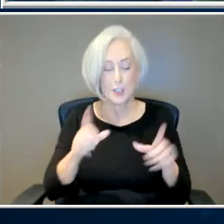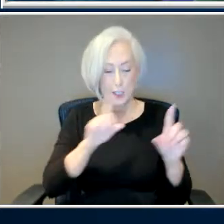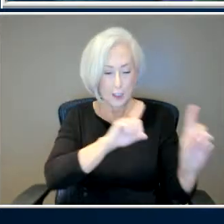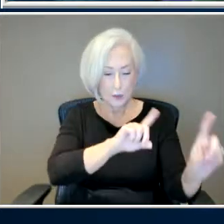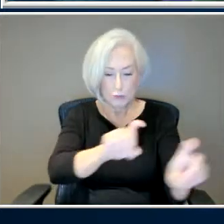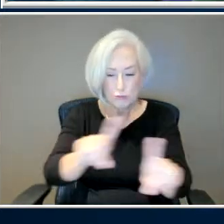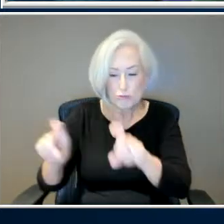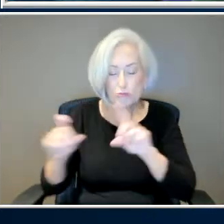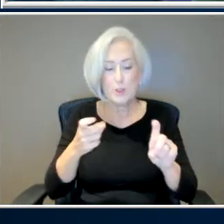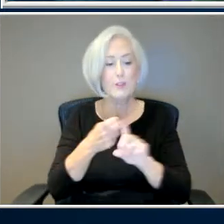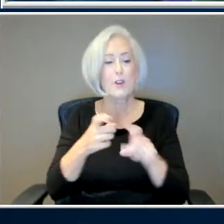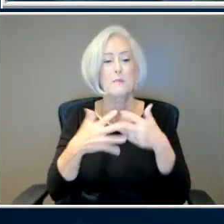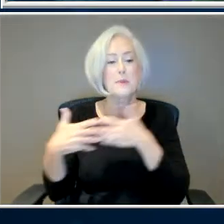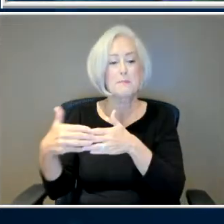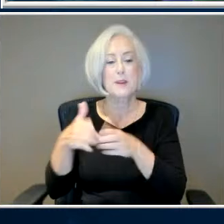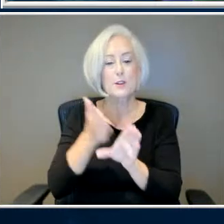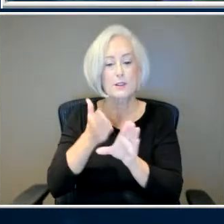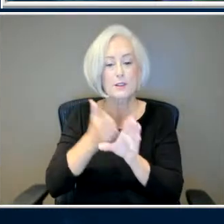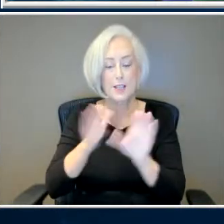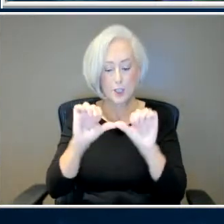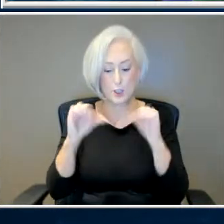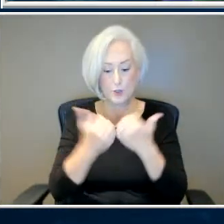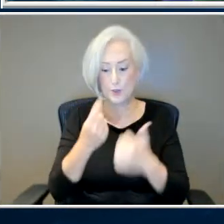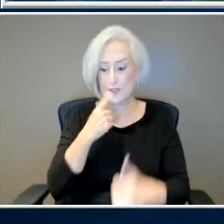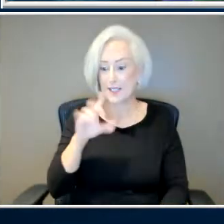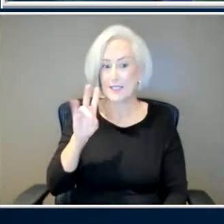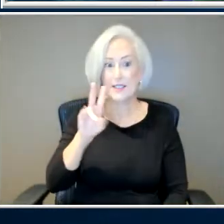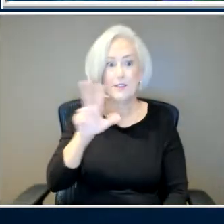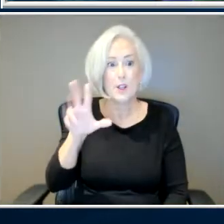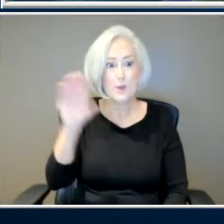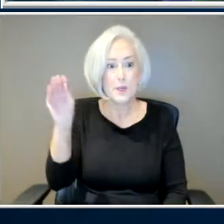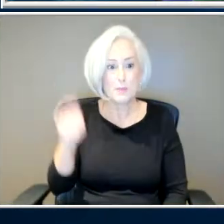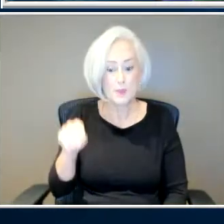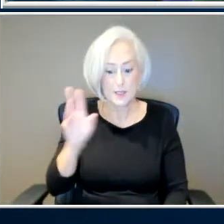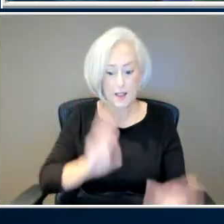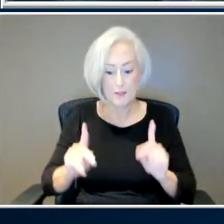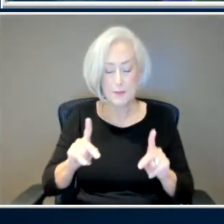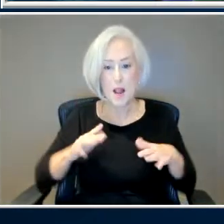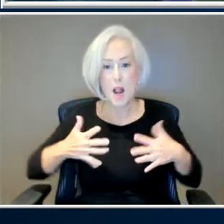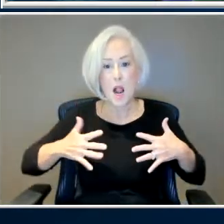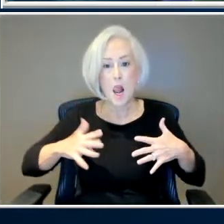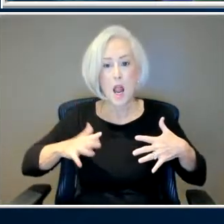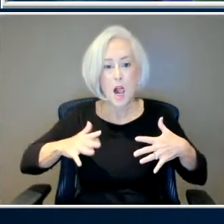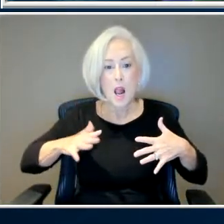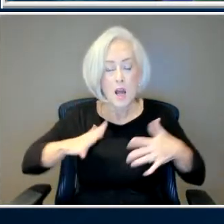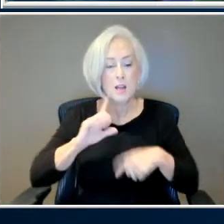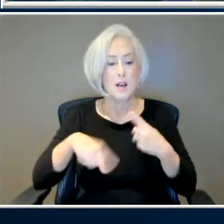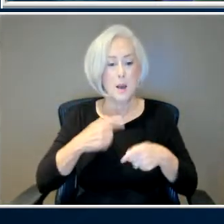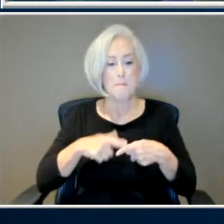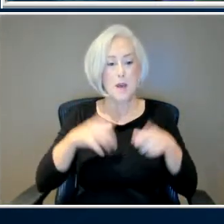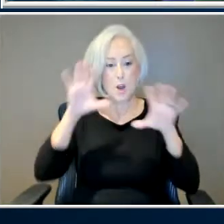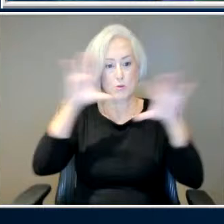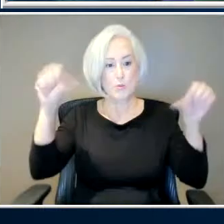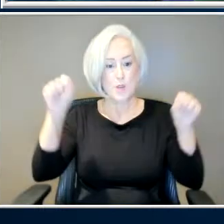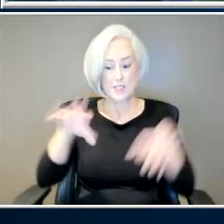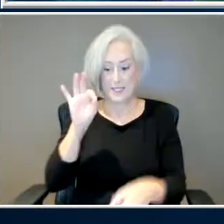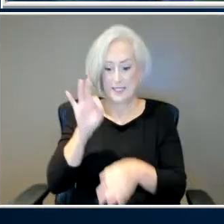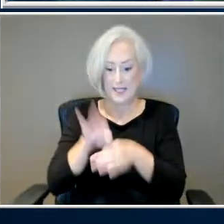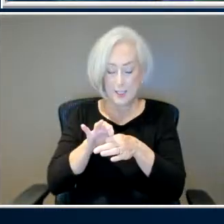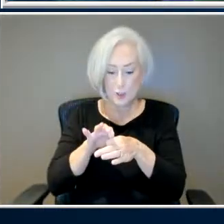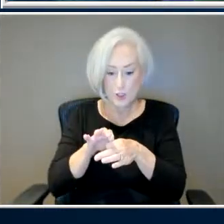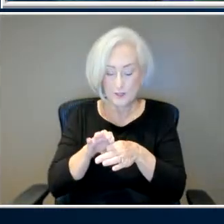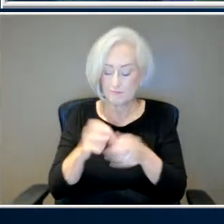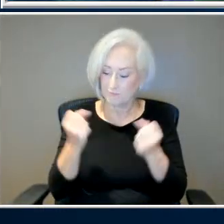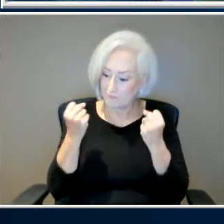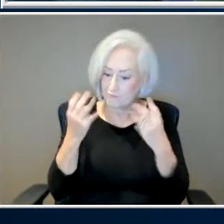showed 73% of adults were anxious about the presidential election. A lot has changed since May. I